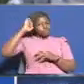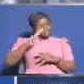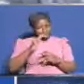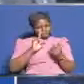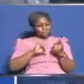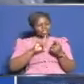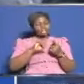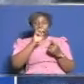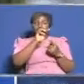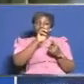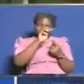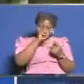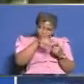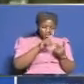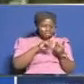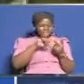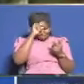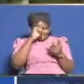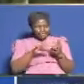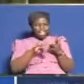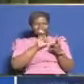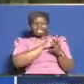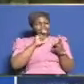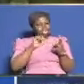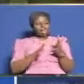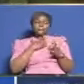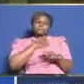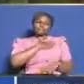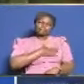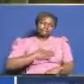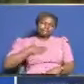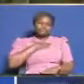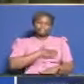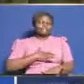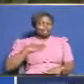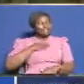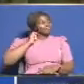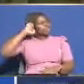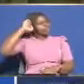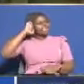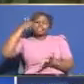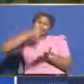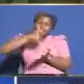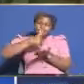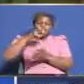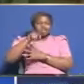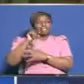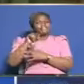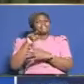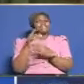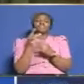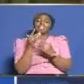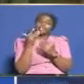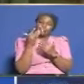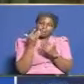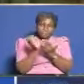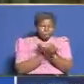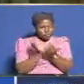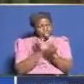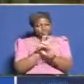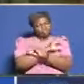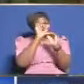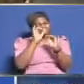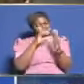senators. Please, let's not bring politics into this venture. Read the Receivership